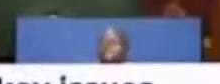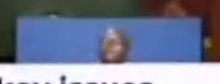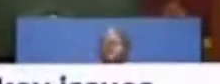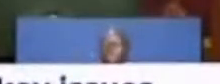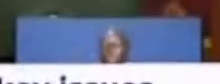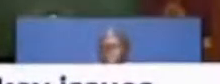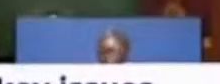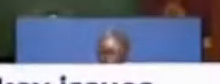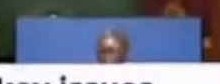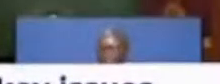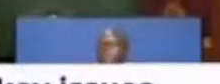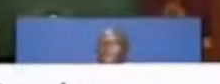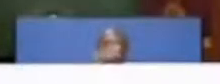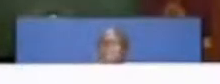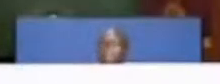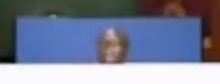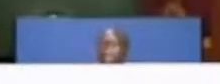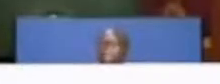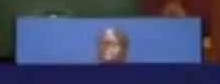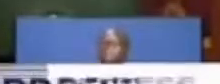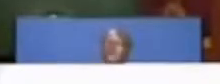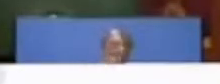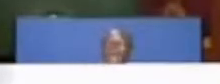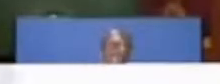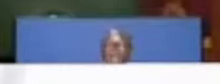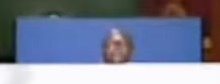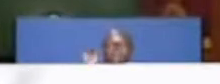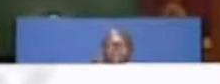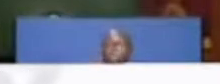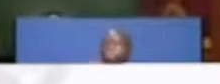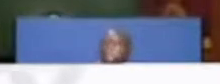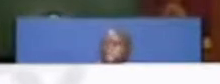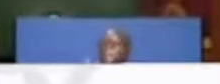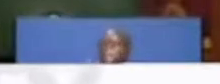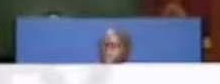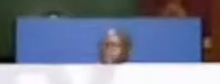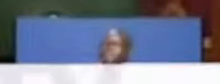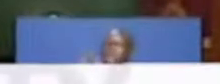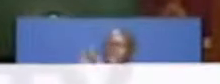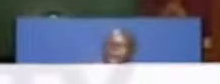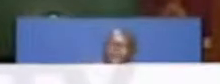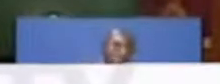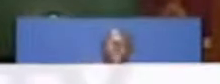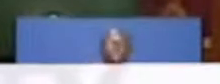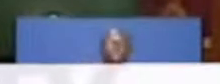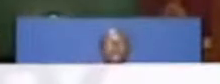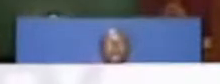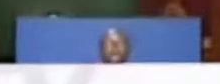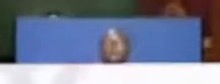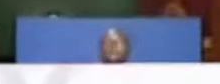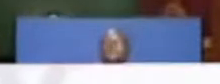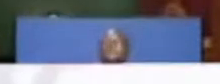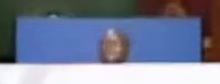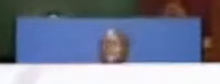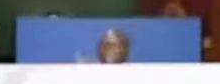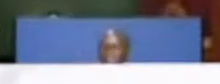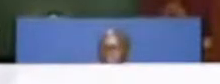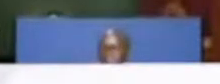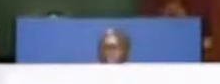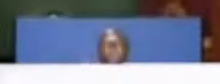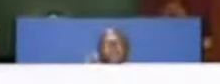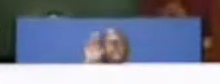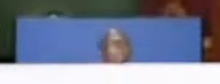the benefit of early detection, leading to early treatment and cure, and thus saving many, many